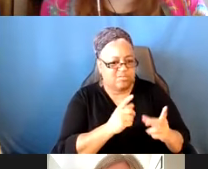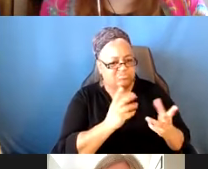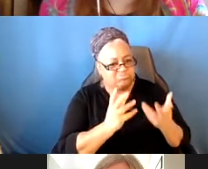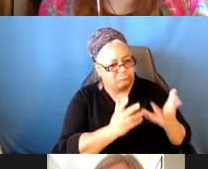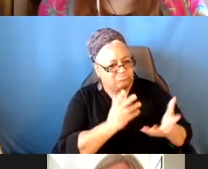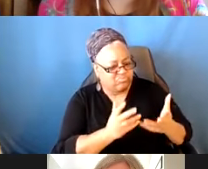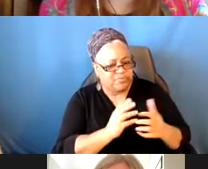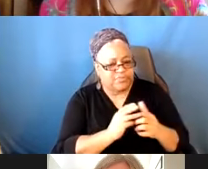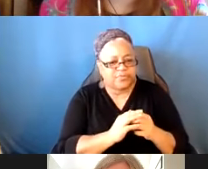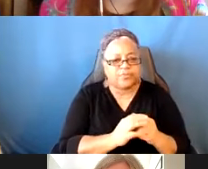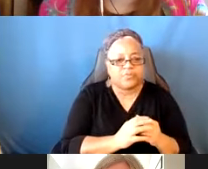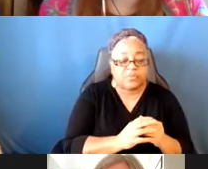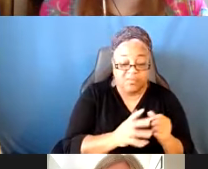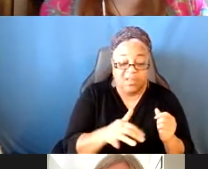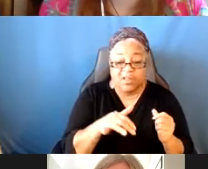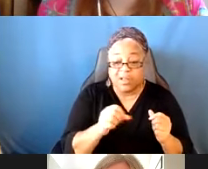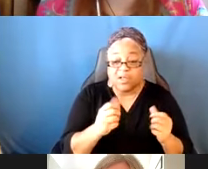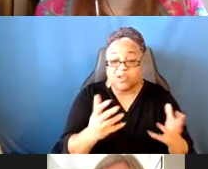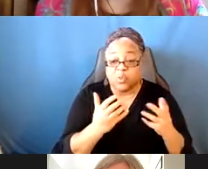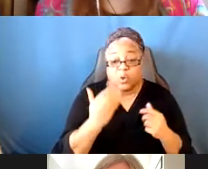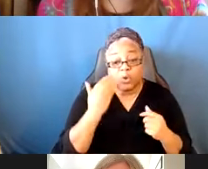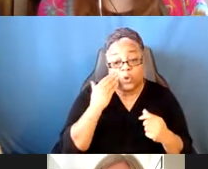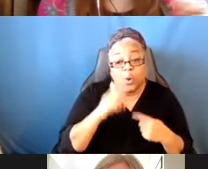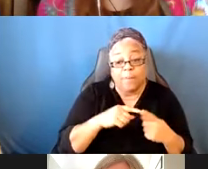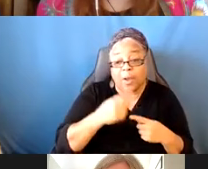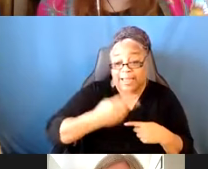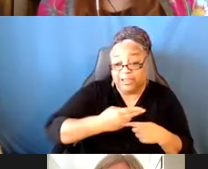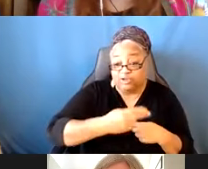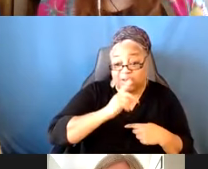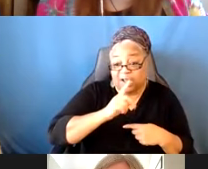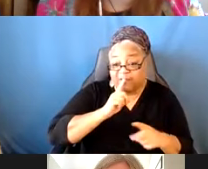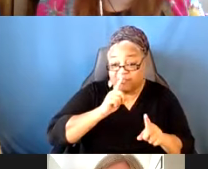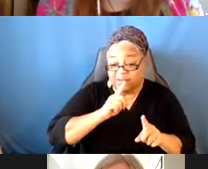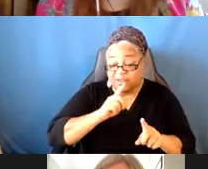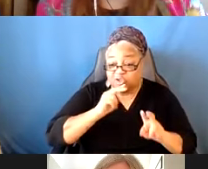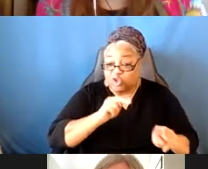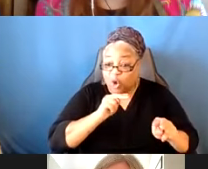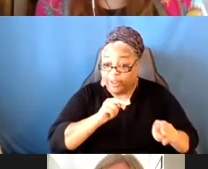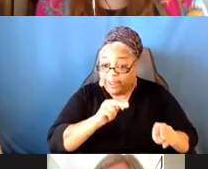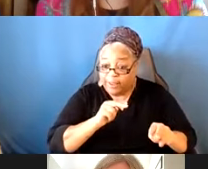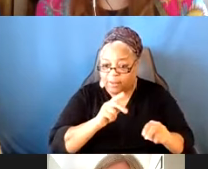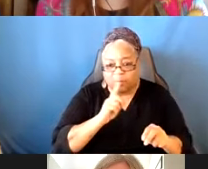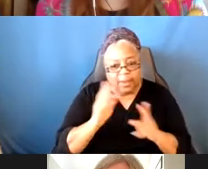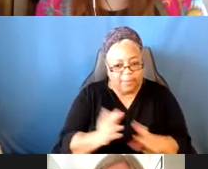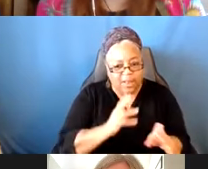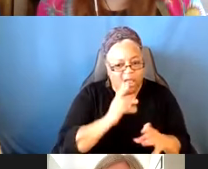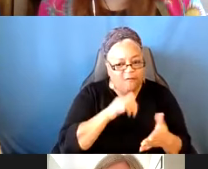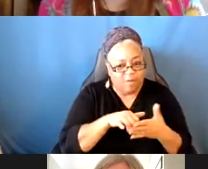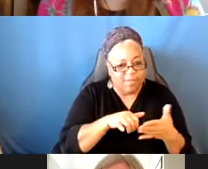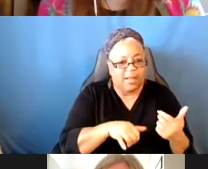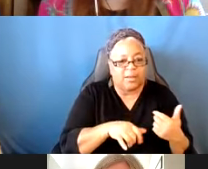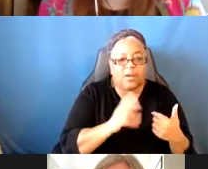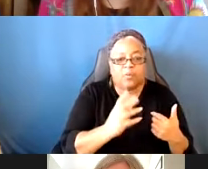wanting to know about any history of stalking so that we can plan for that this time. We want to know about